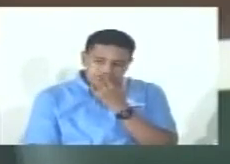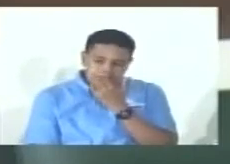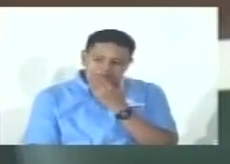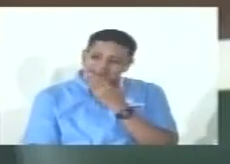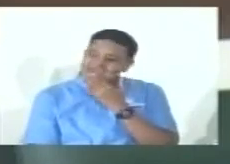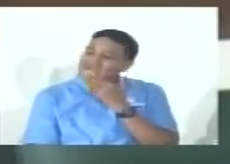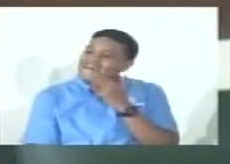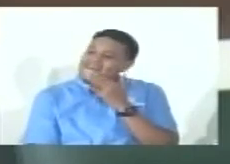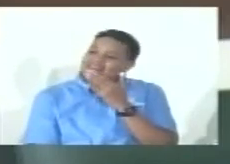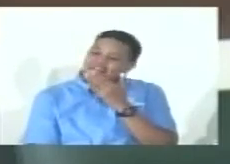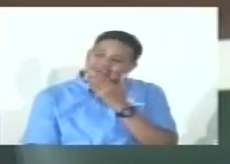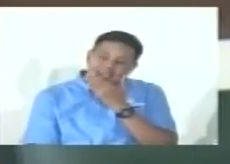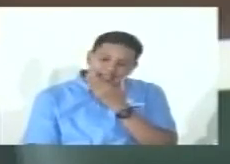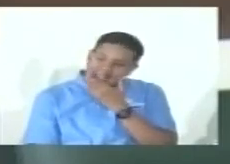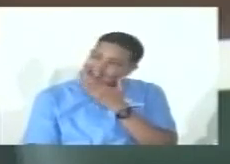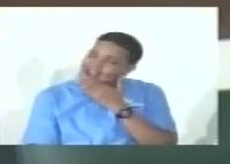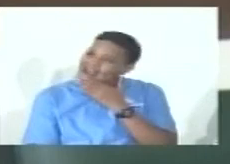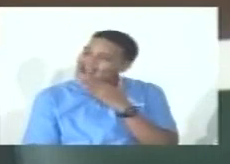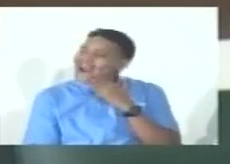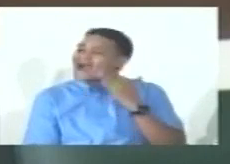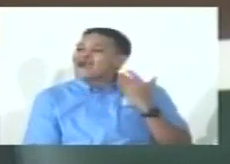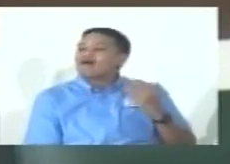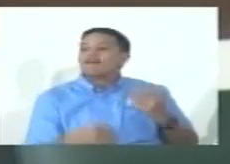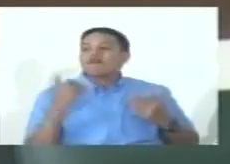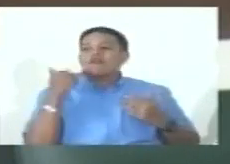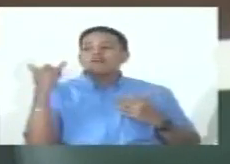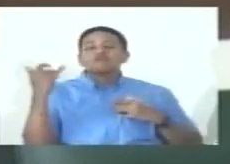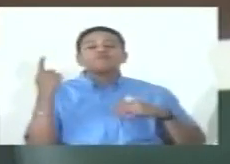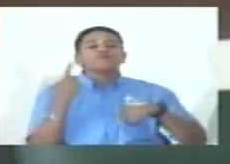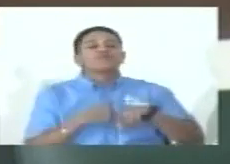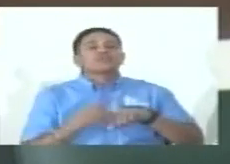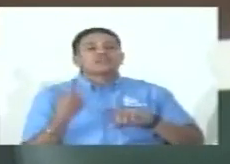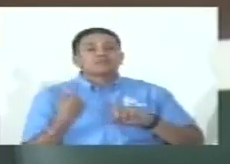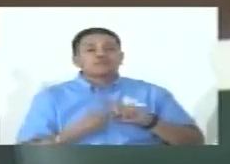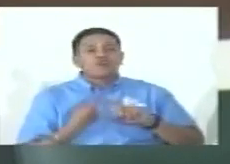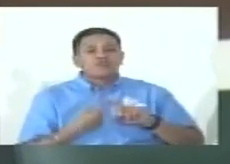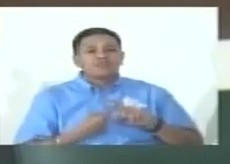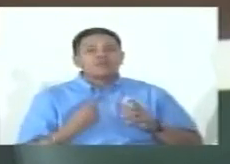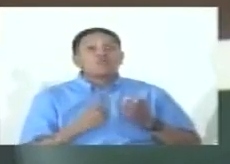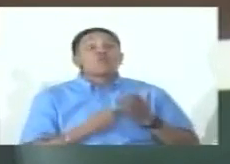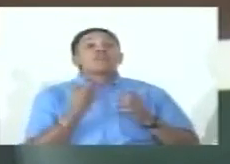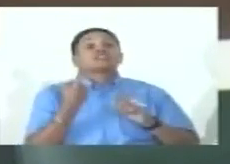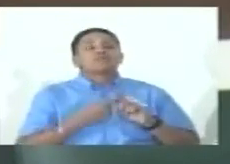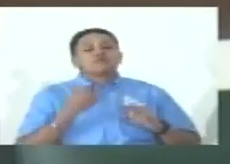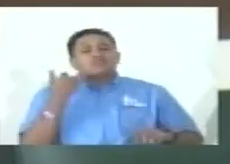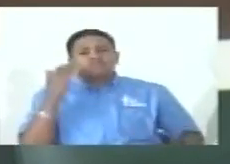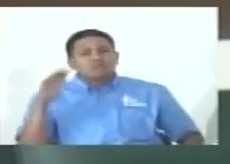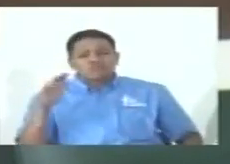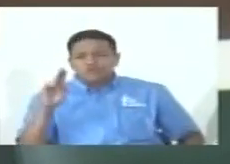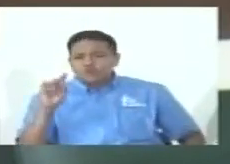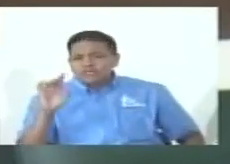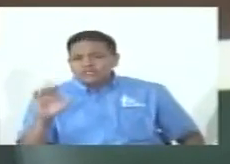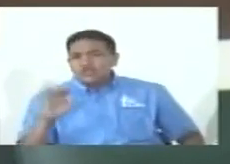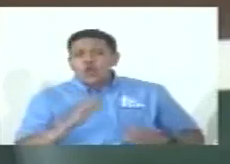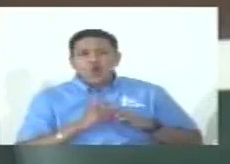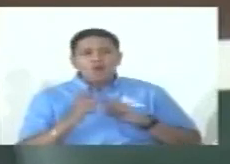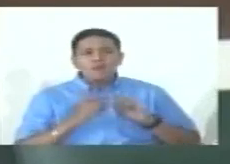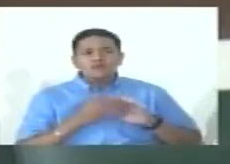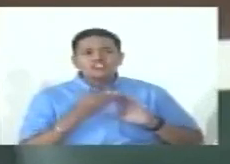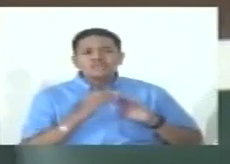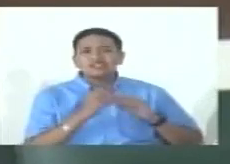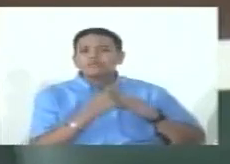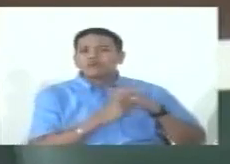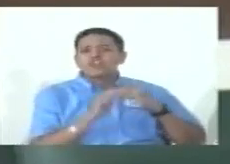I had a call from her at least once a month concerning matters of the UDC and how it is dealing in the